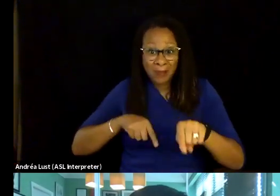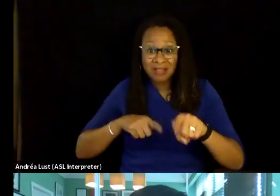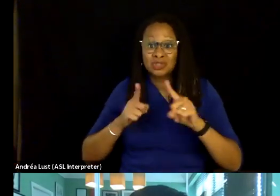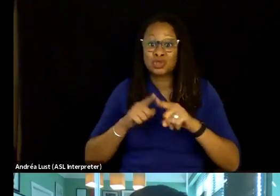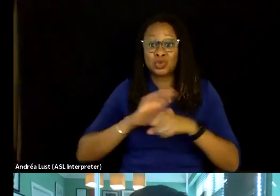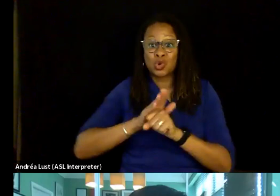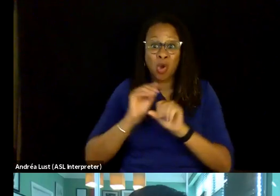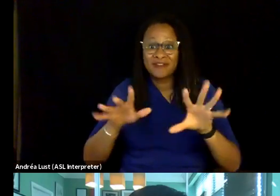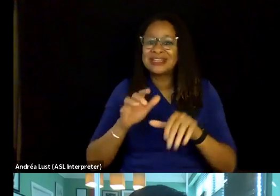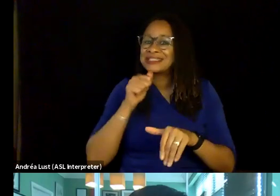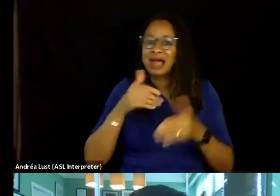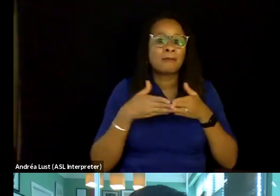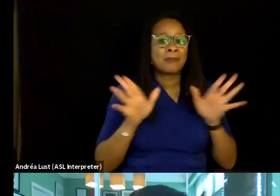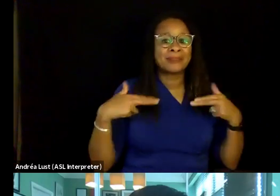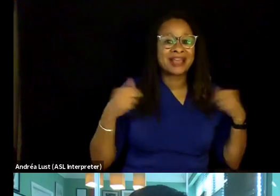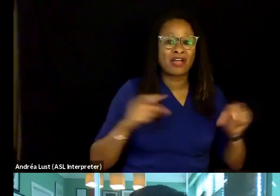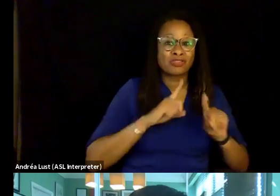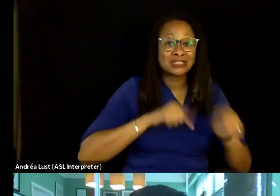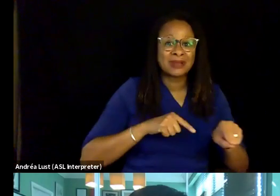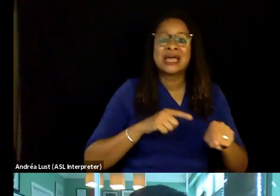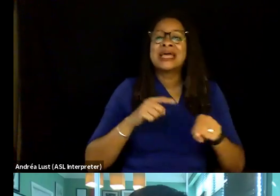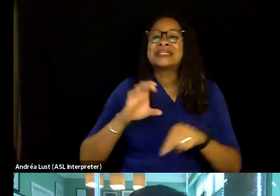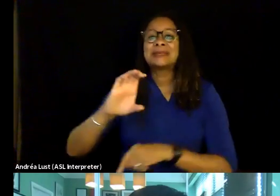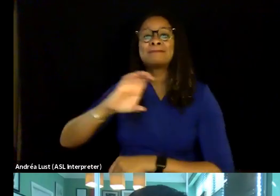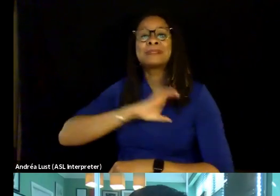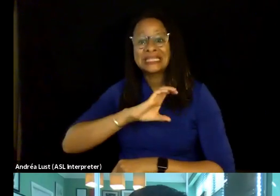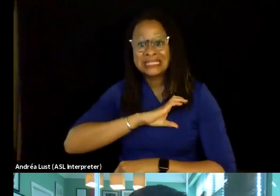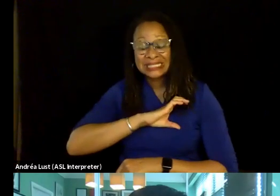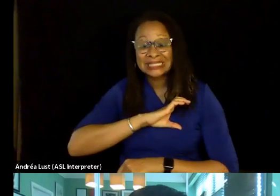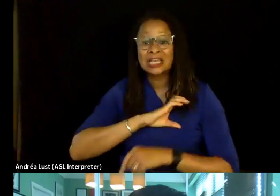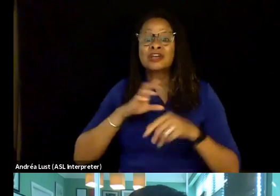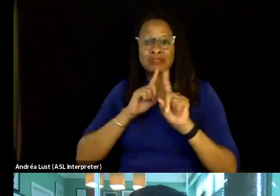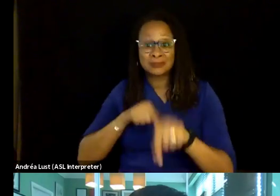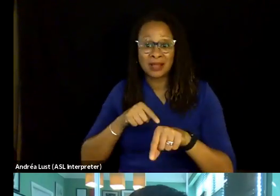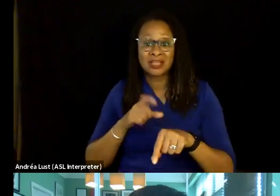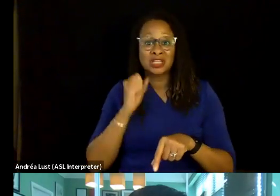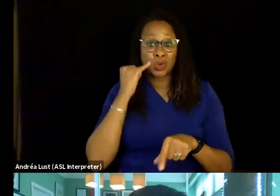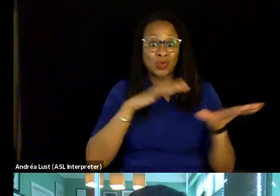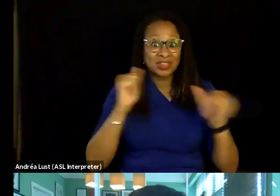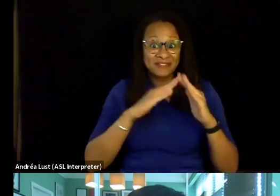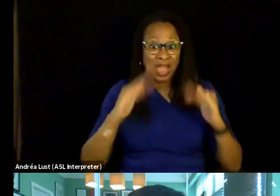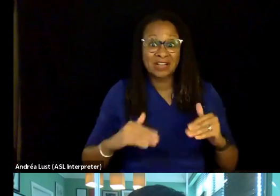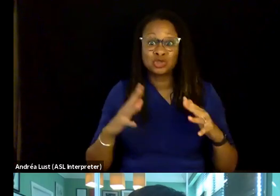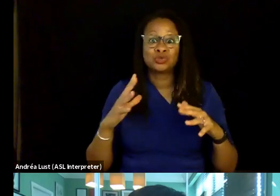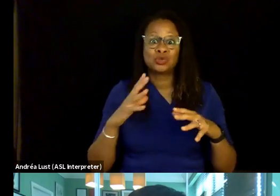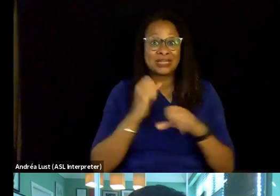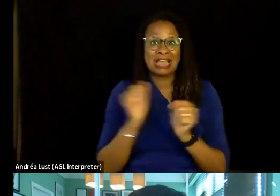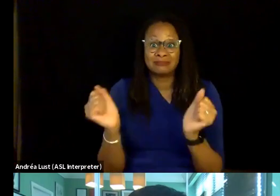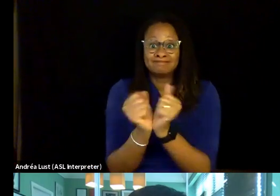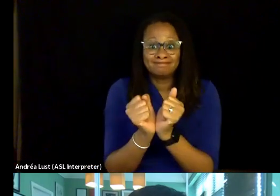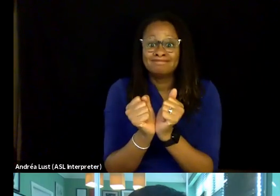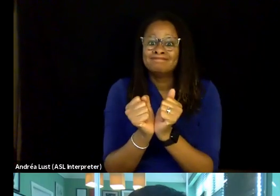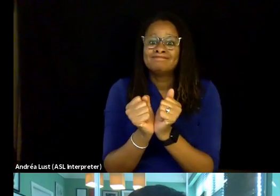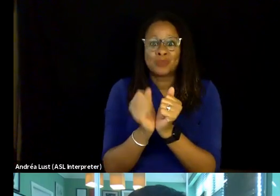It's not a public health response. So when we say lockdown, you go out and you get arrested, right? You can't break curfew, there's curfew. So it's a very